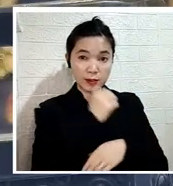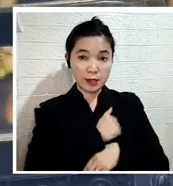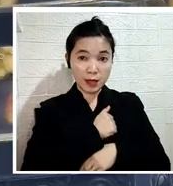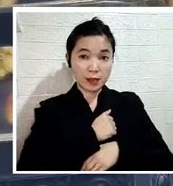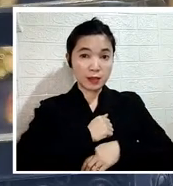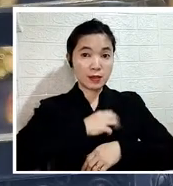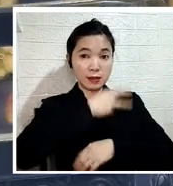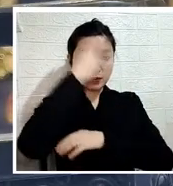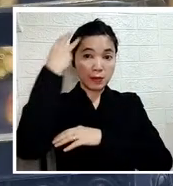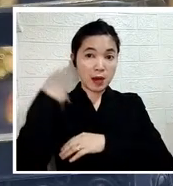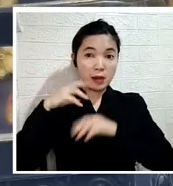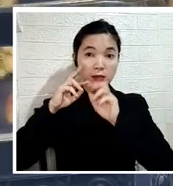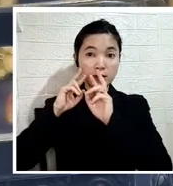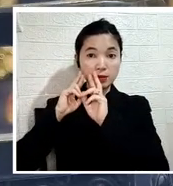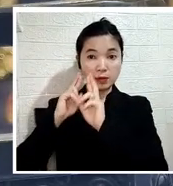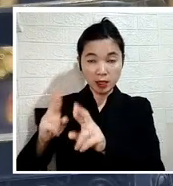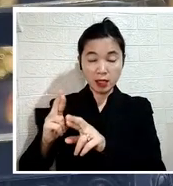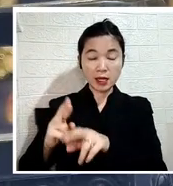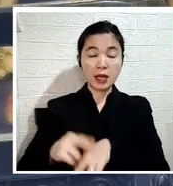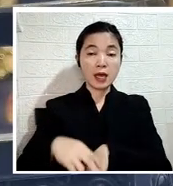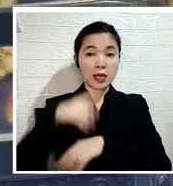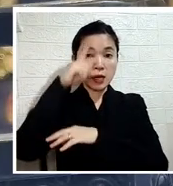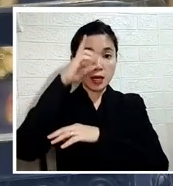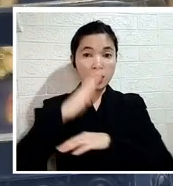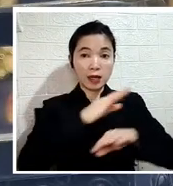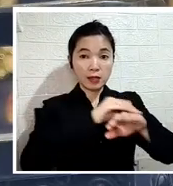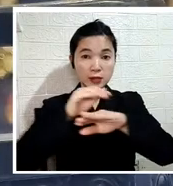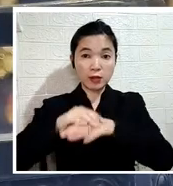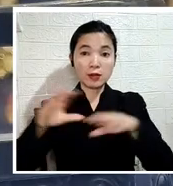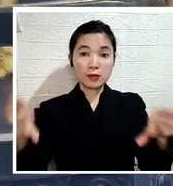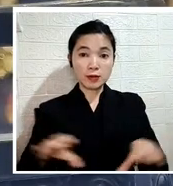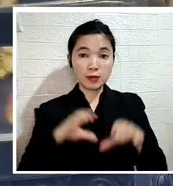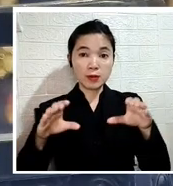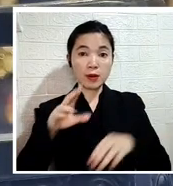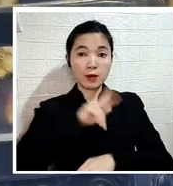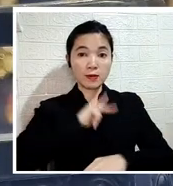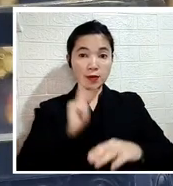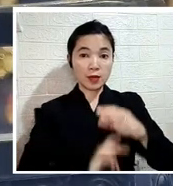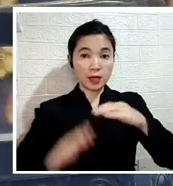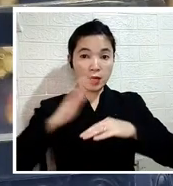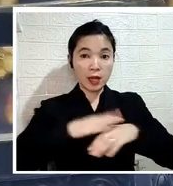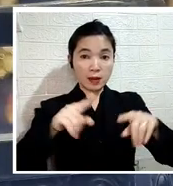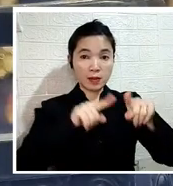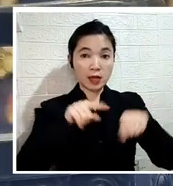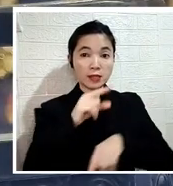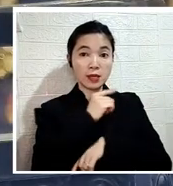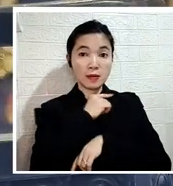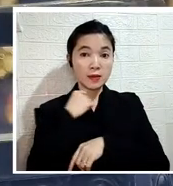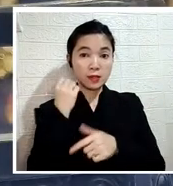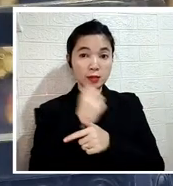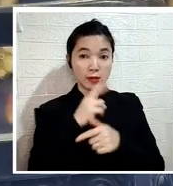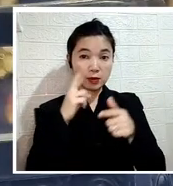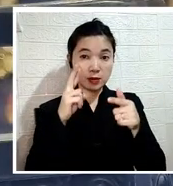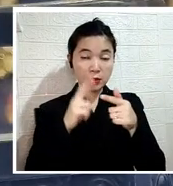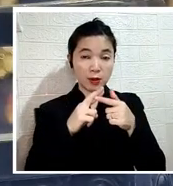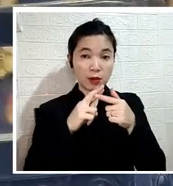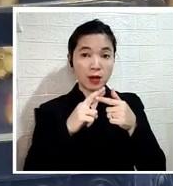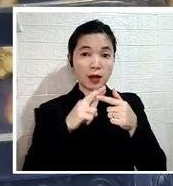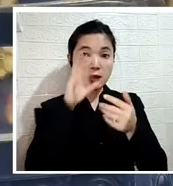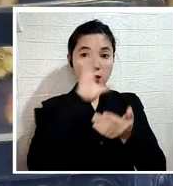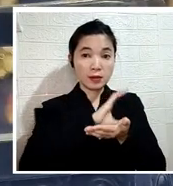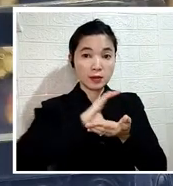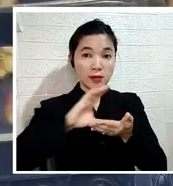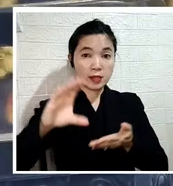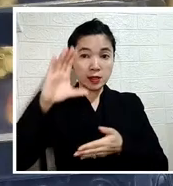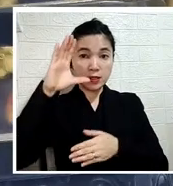God's call to work for the kingdom as priests or as consecrated men